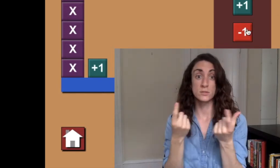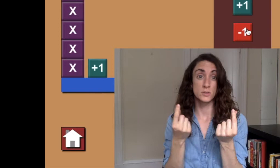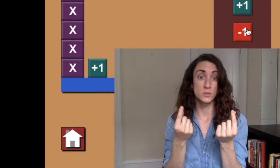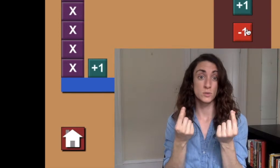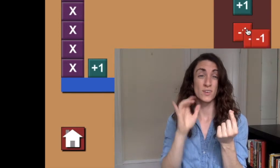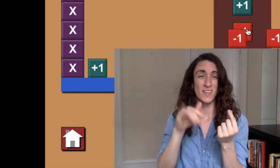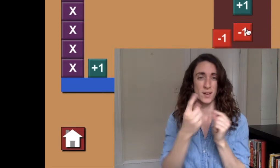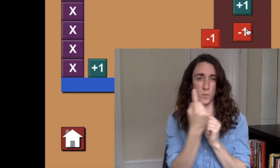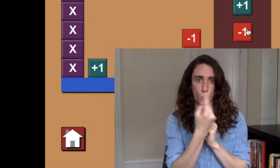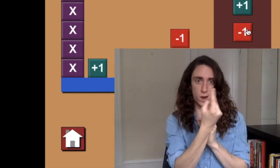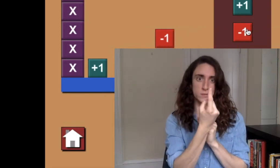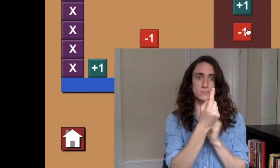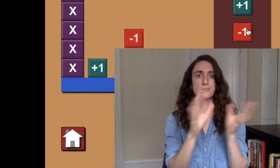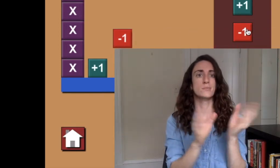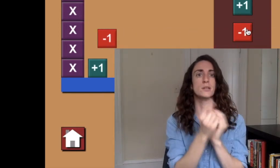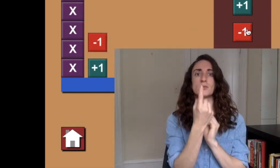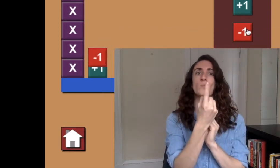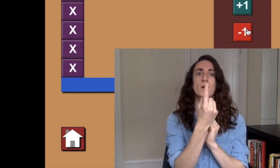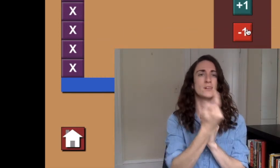scale.